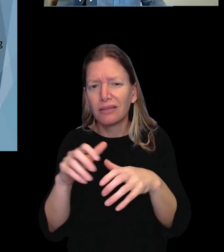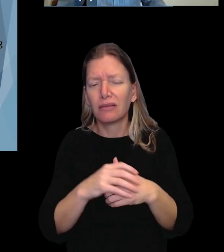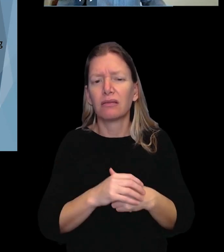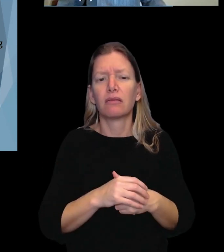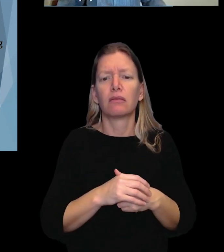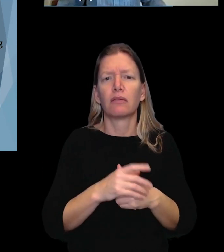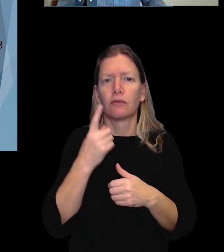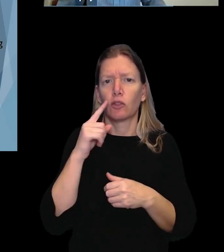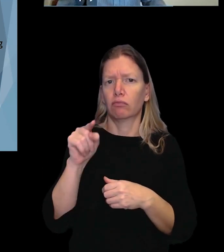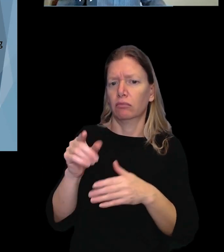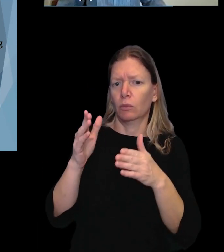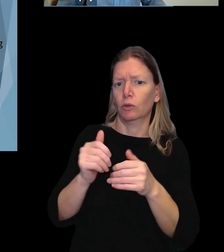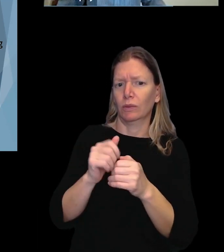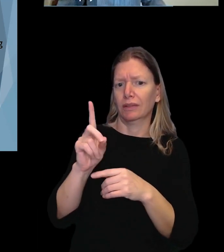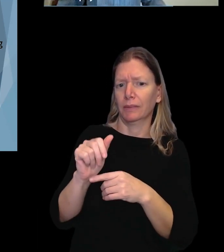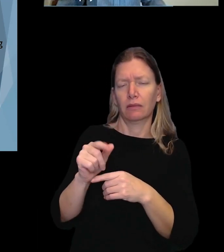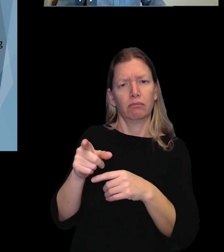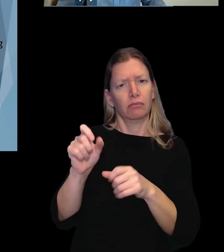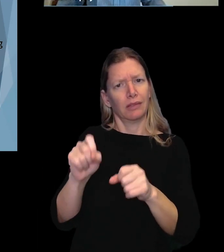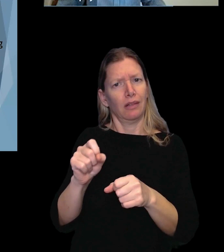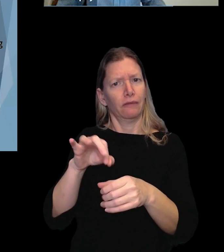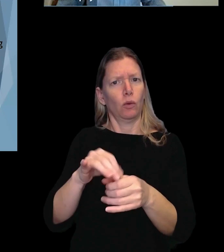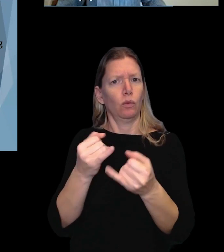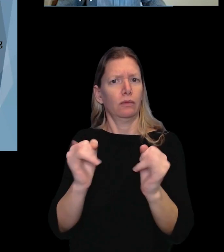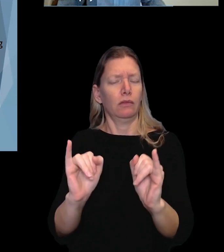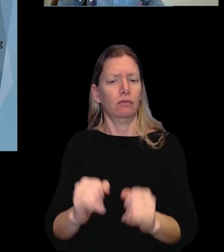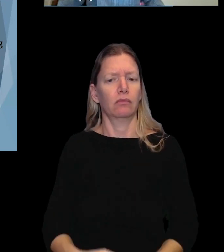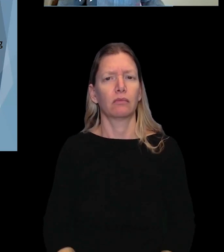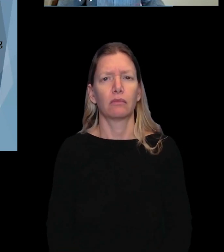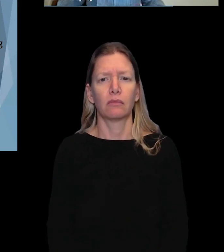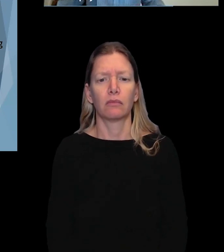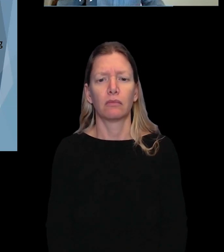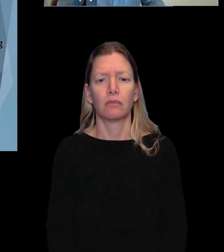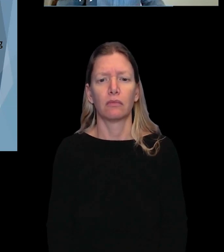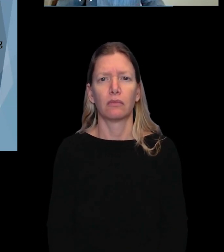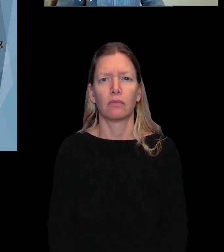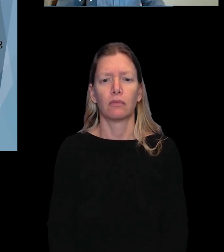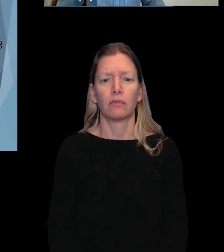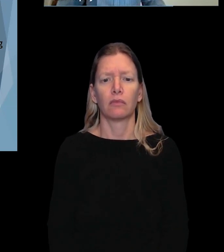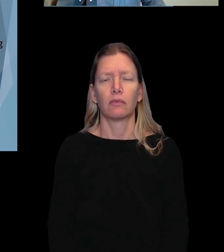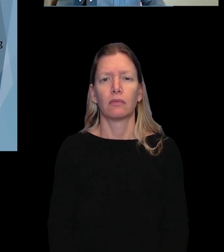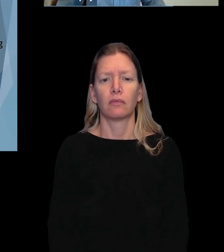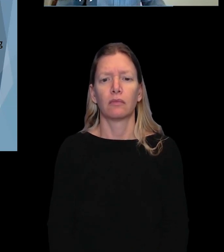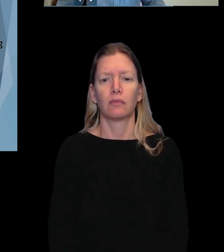modifying policies and practices for a person with a disability so that they can vote independently.